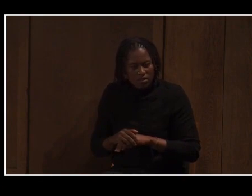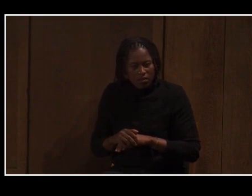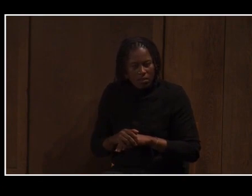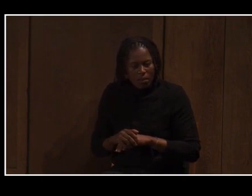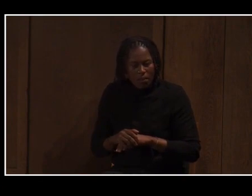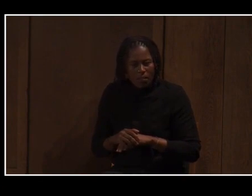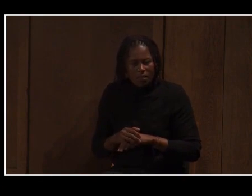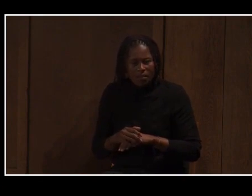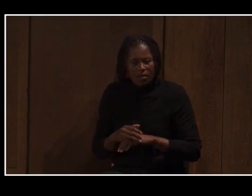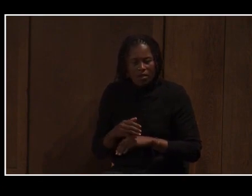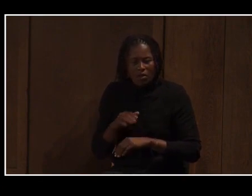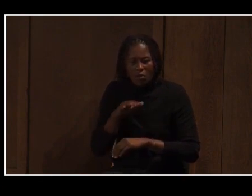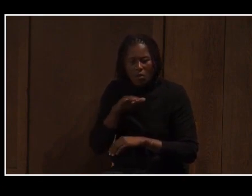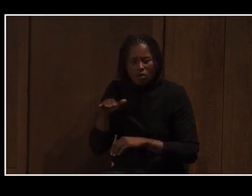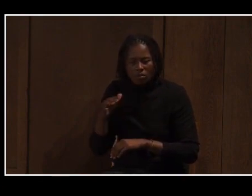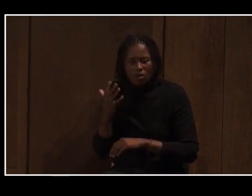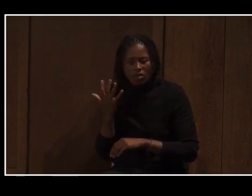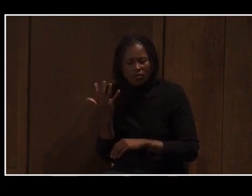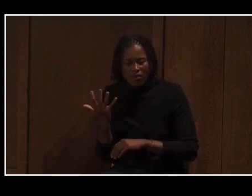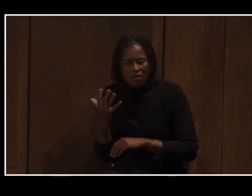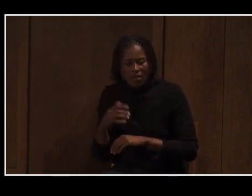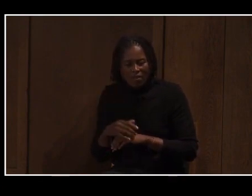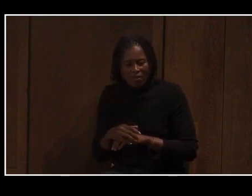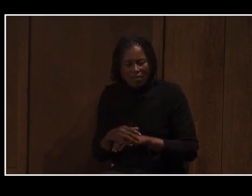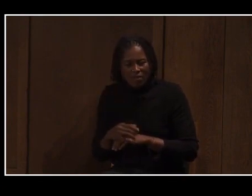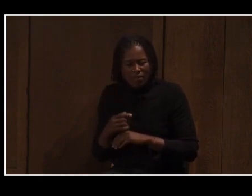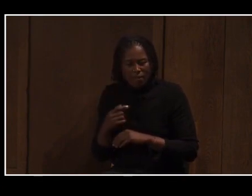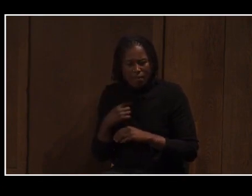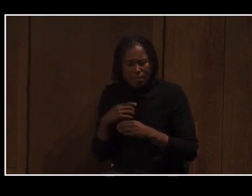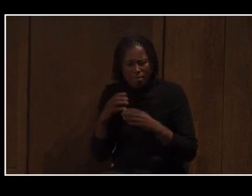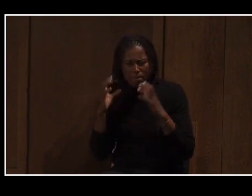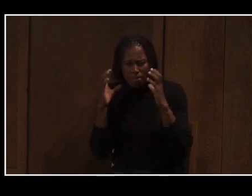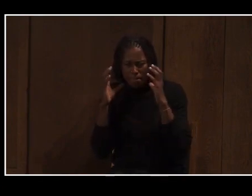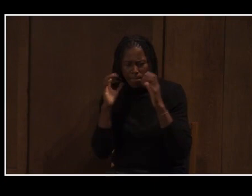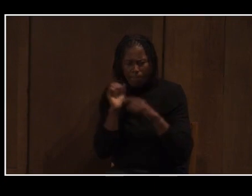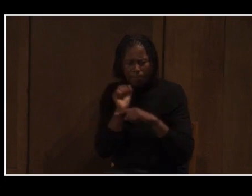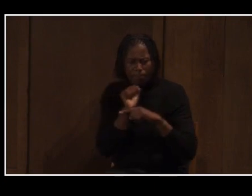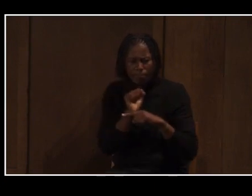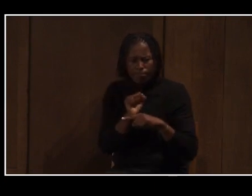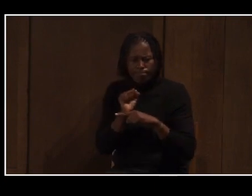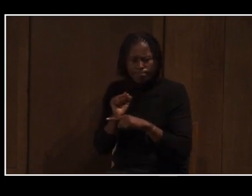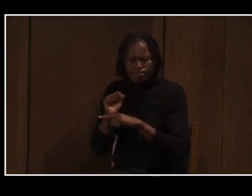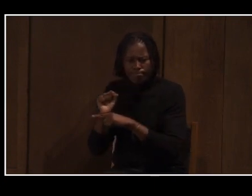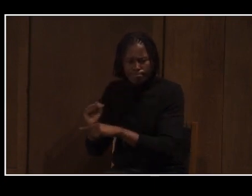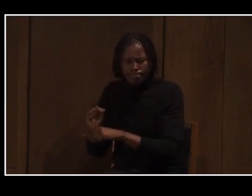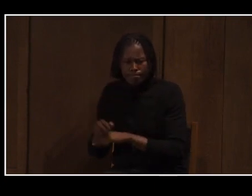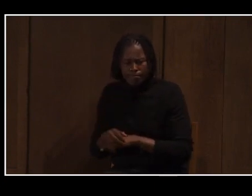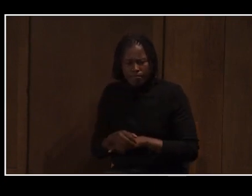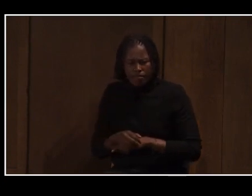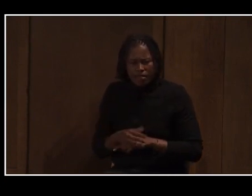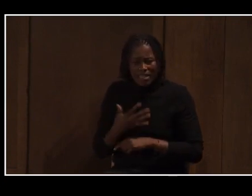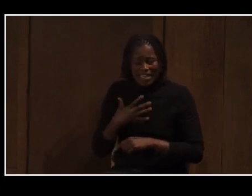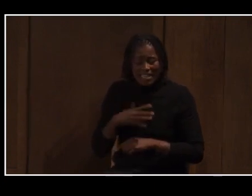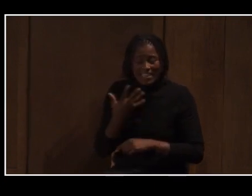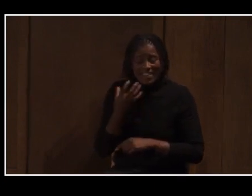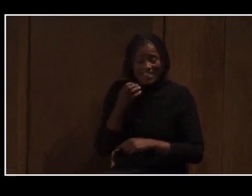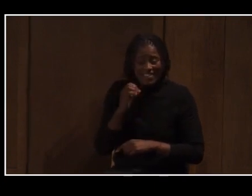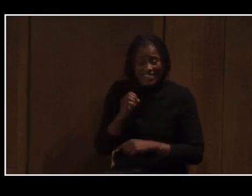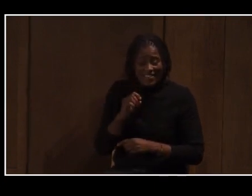5:15. I got the big headphones on. Stay the fuck away. Don't they know I need 50